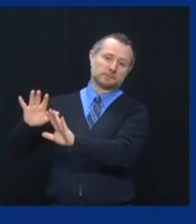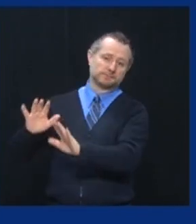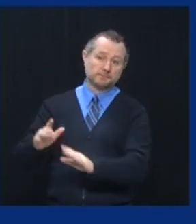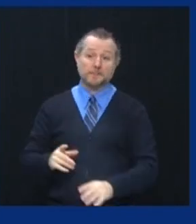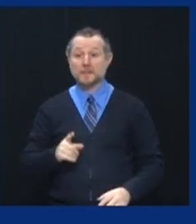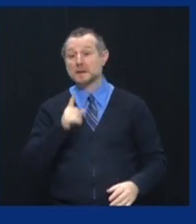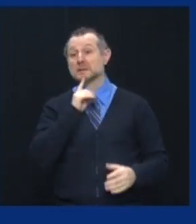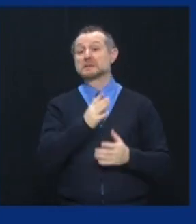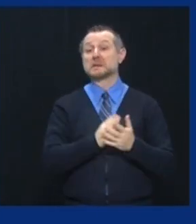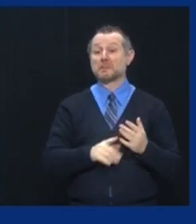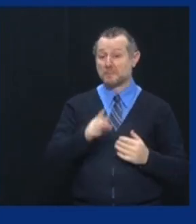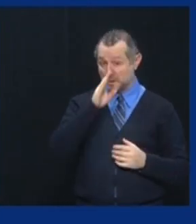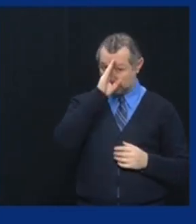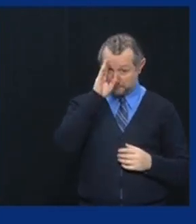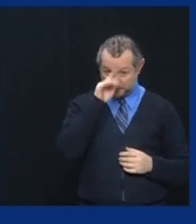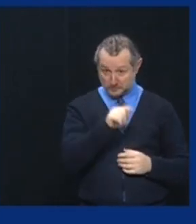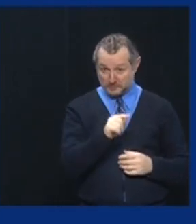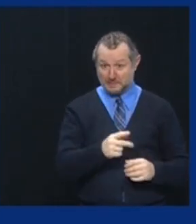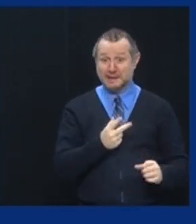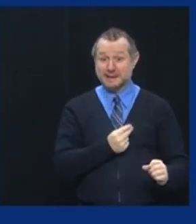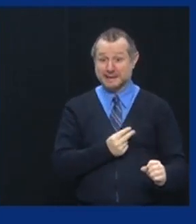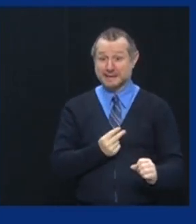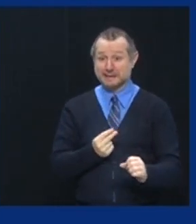half their workforce.